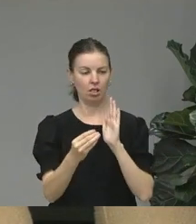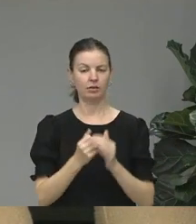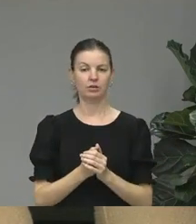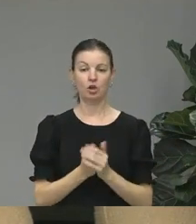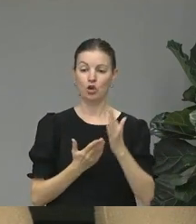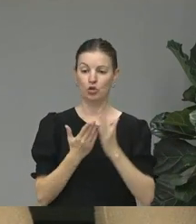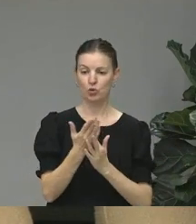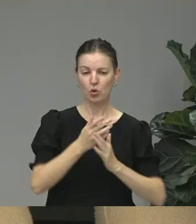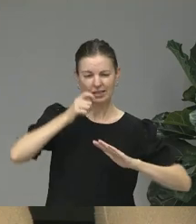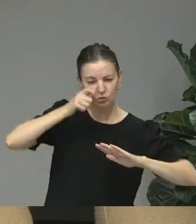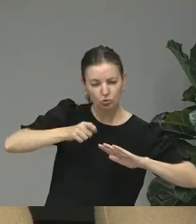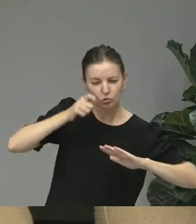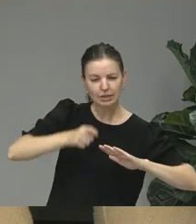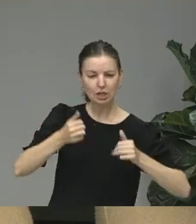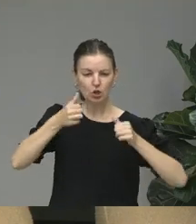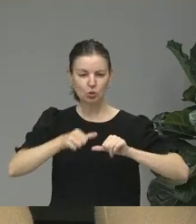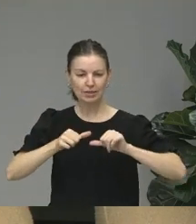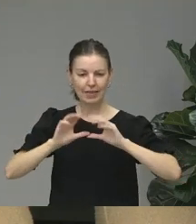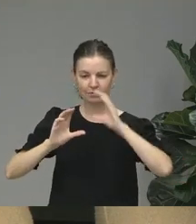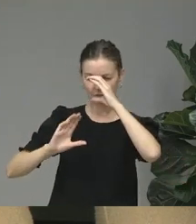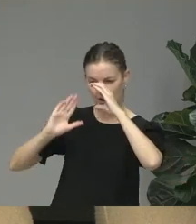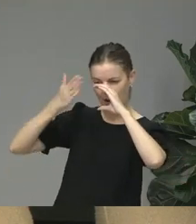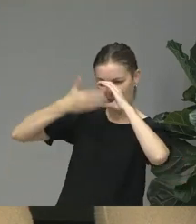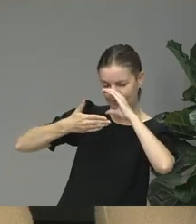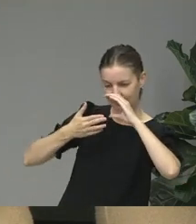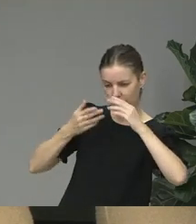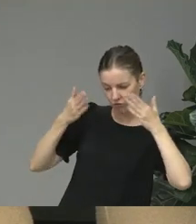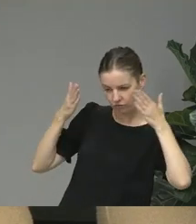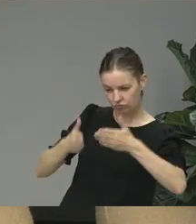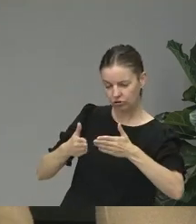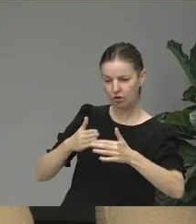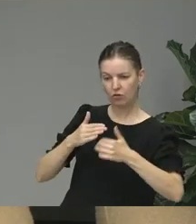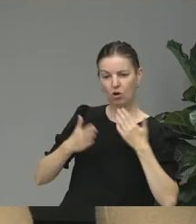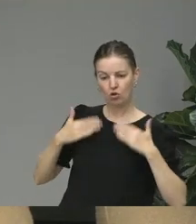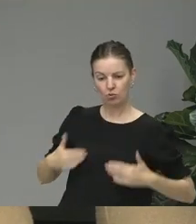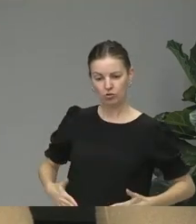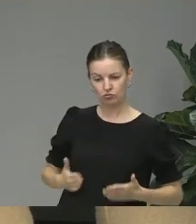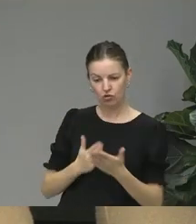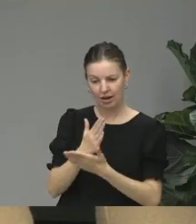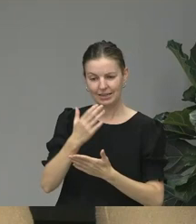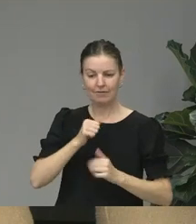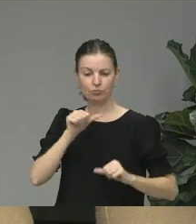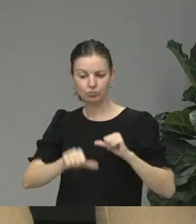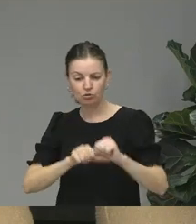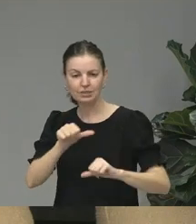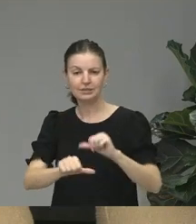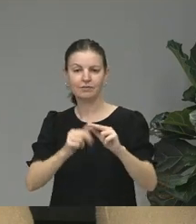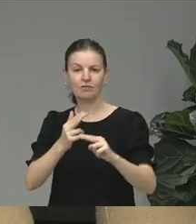through the scrutiny, using a human rights lens, there is a process of advising,